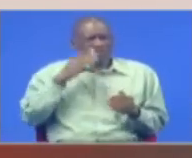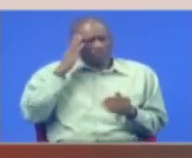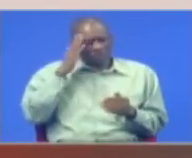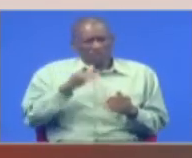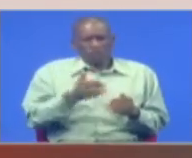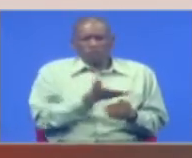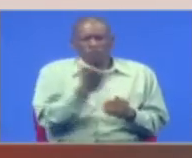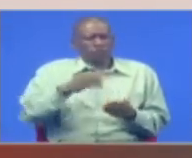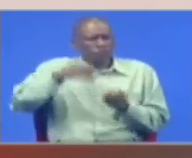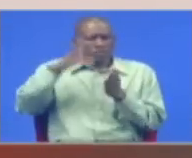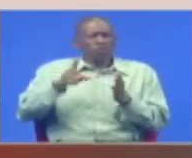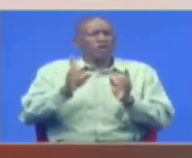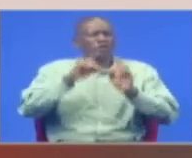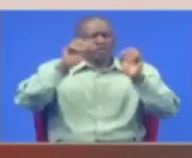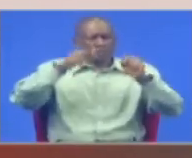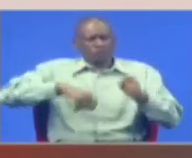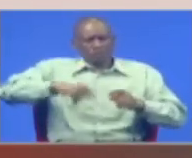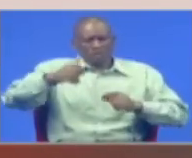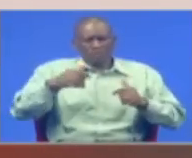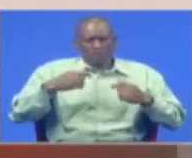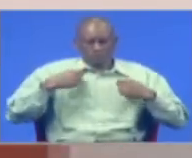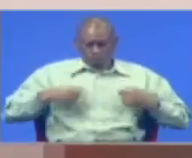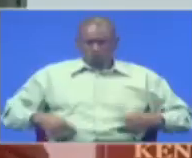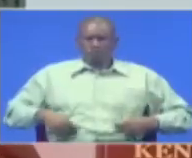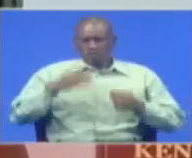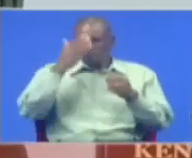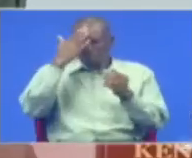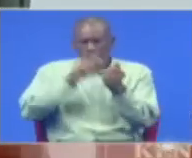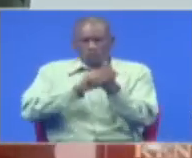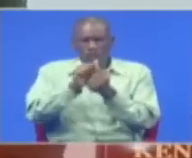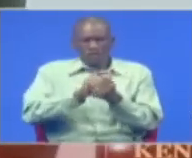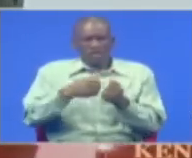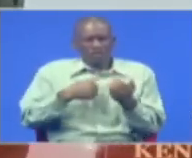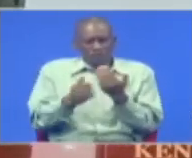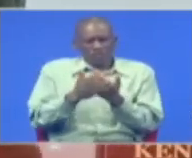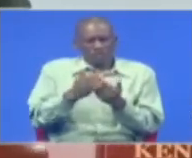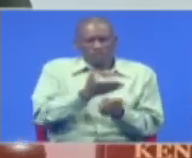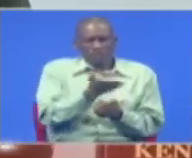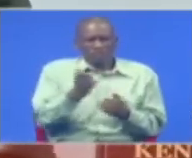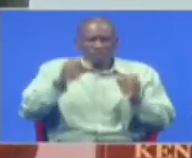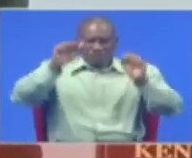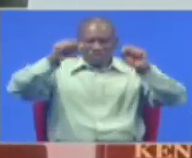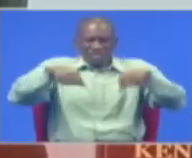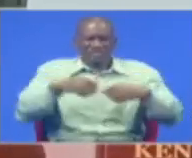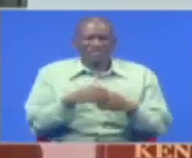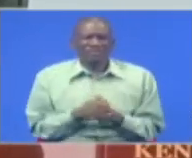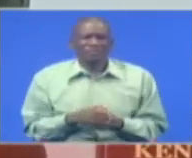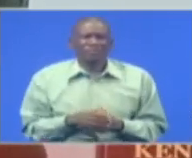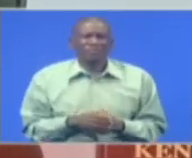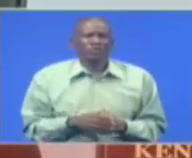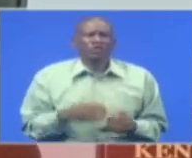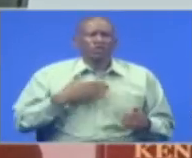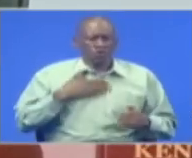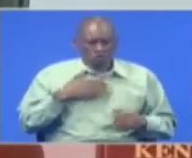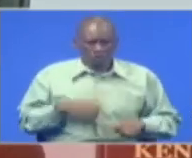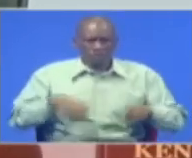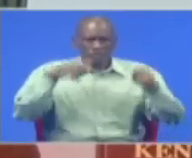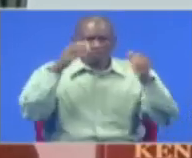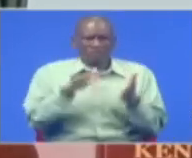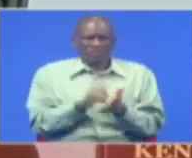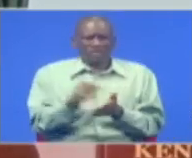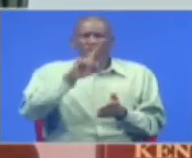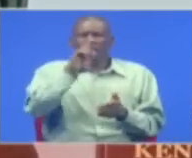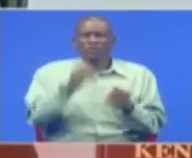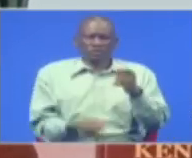not be able to afford the suit Monday to Friday? Have you taken care of them? Oh, yes. Honorable Chair, that question came